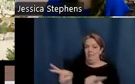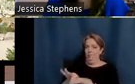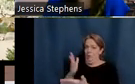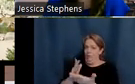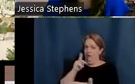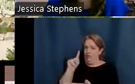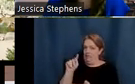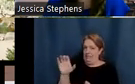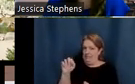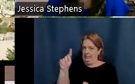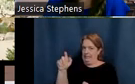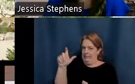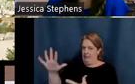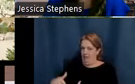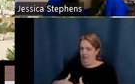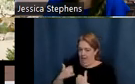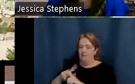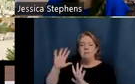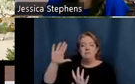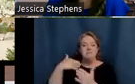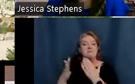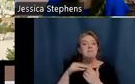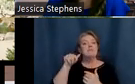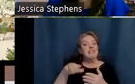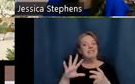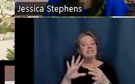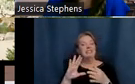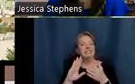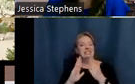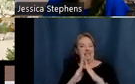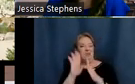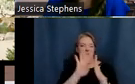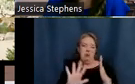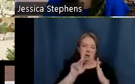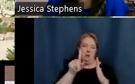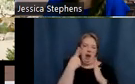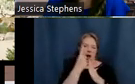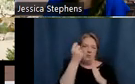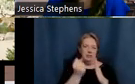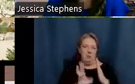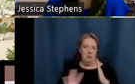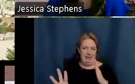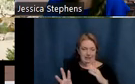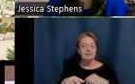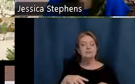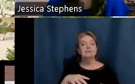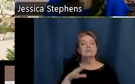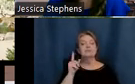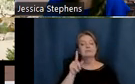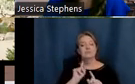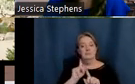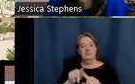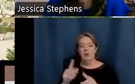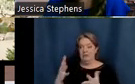university city lies an hour, about an hour southwest, and once they're taking a food scene at 4th